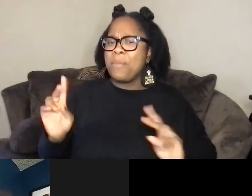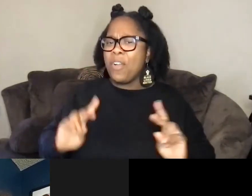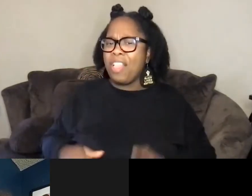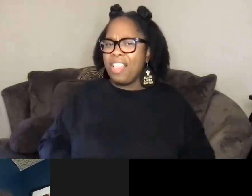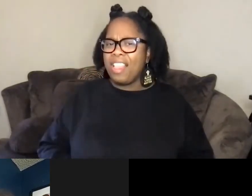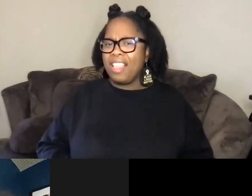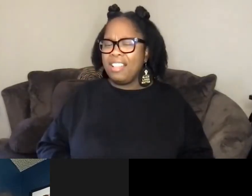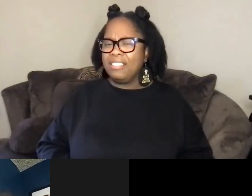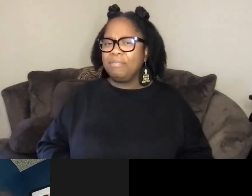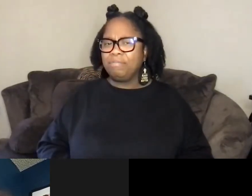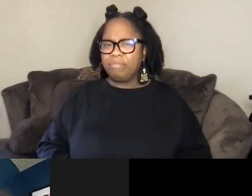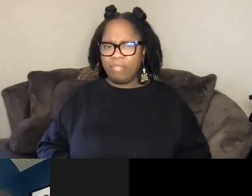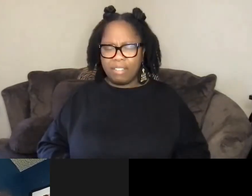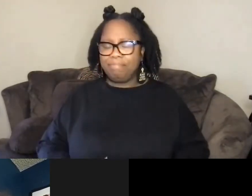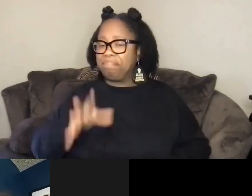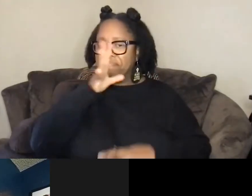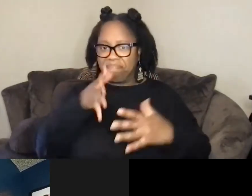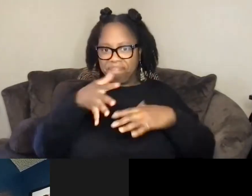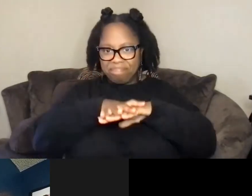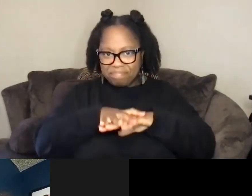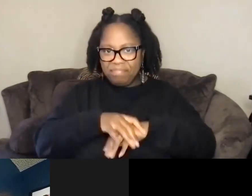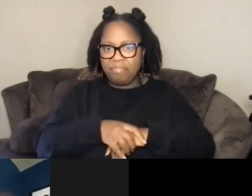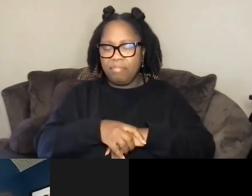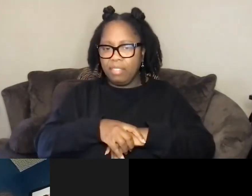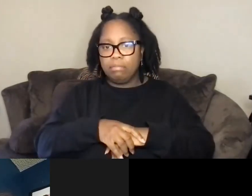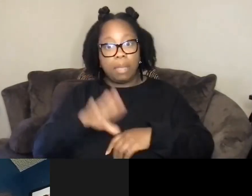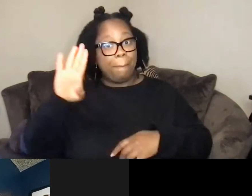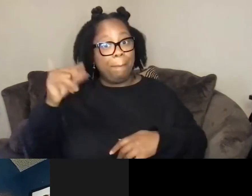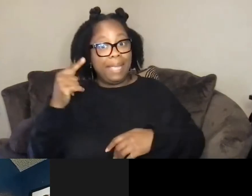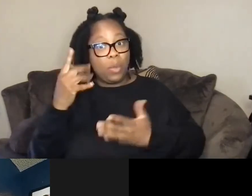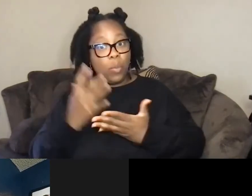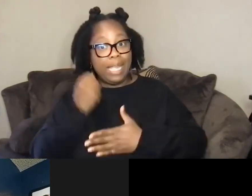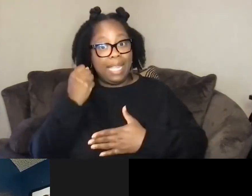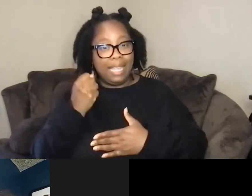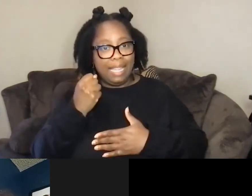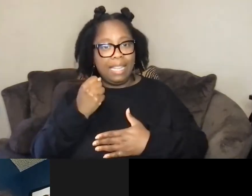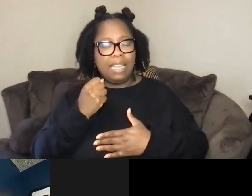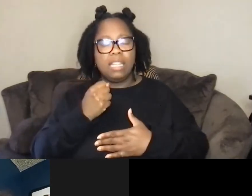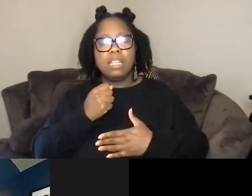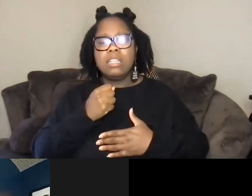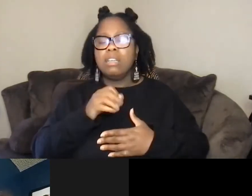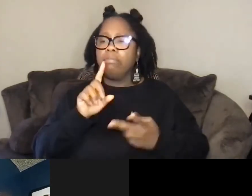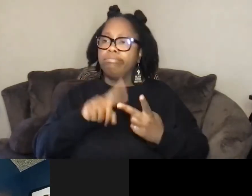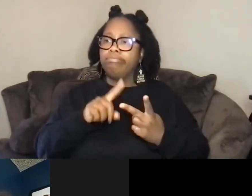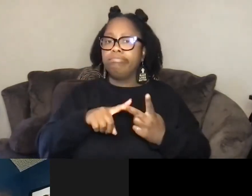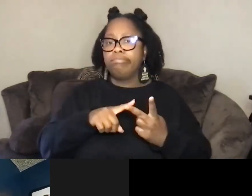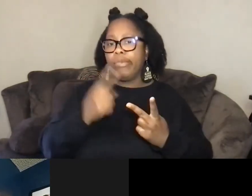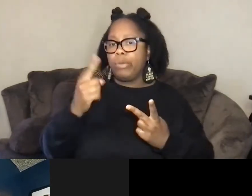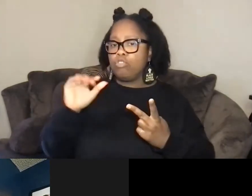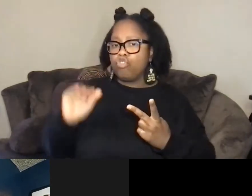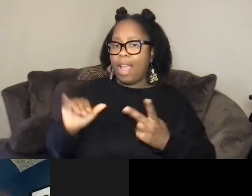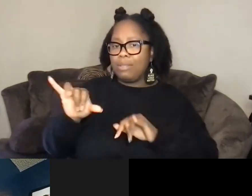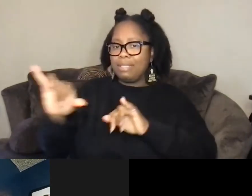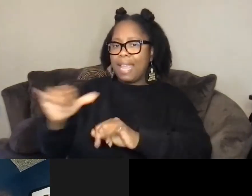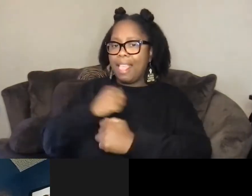There's we're buoyant. Yes, exactly. From getting a child to be able to stay in a loving home, to